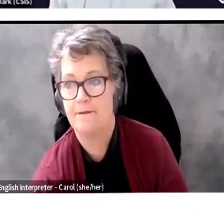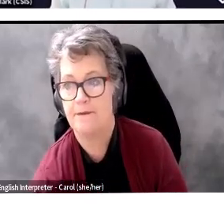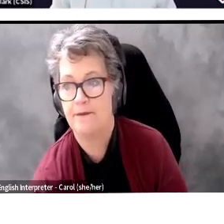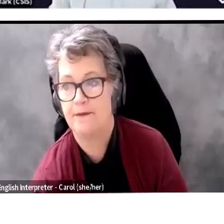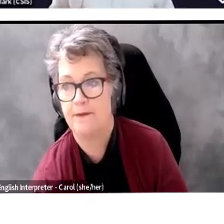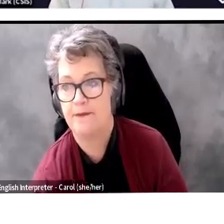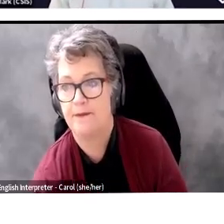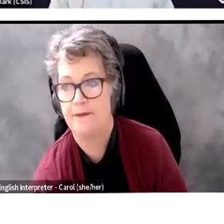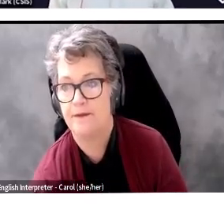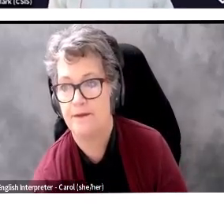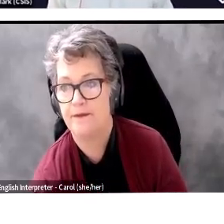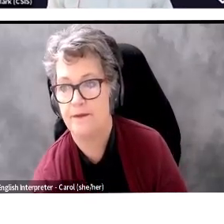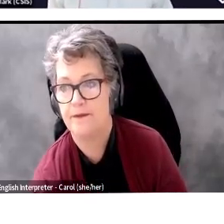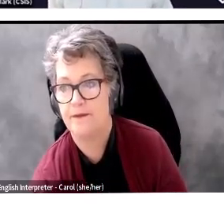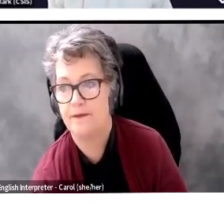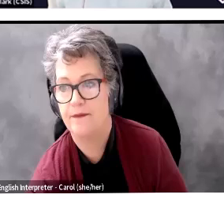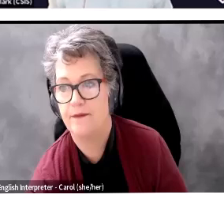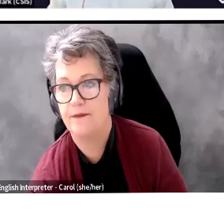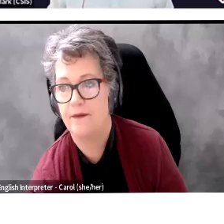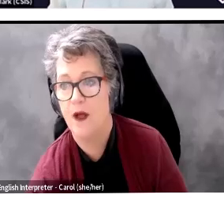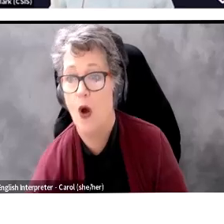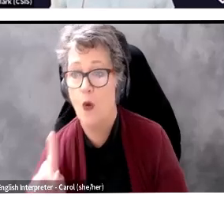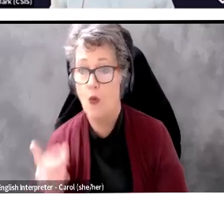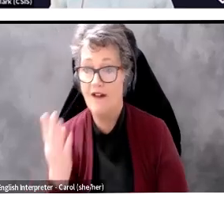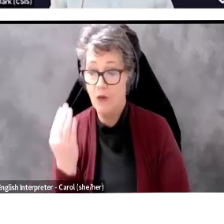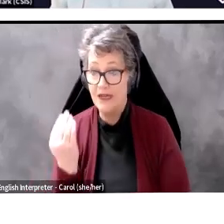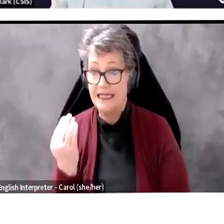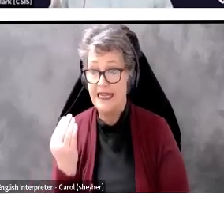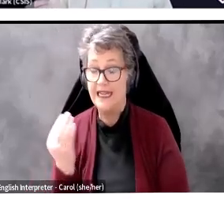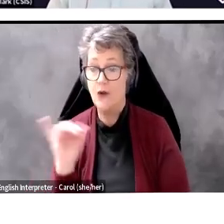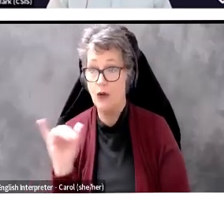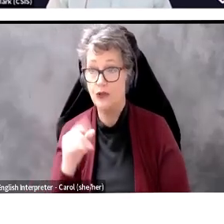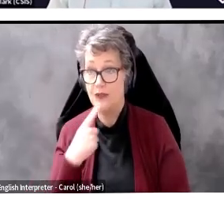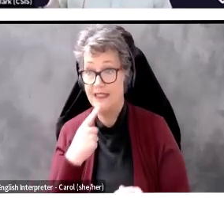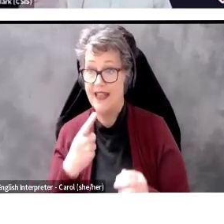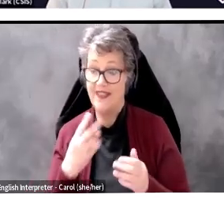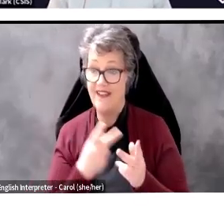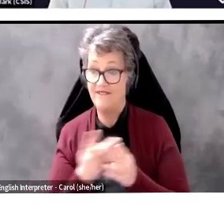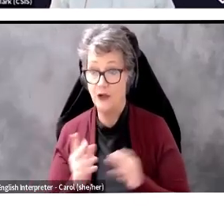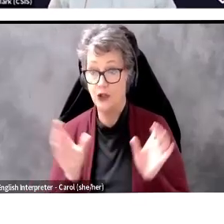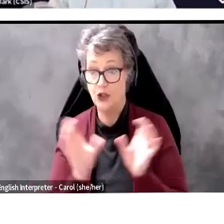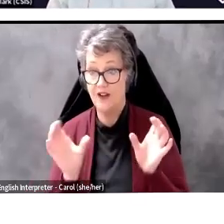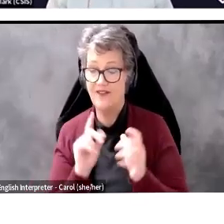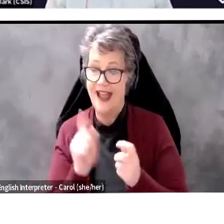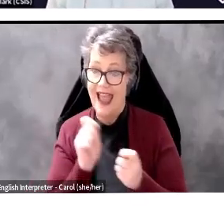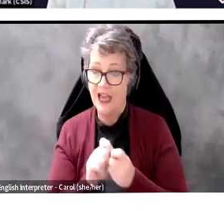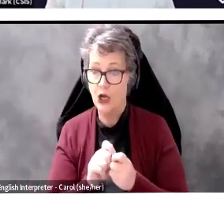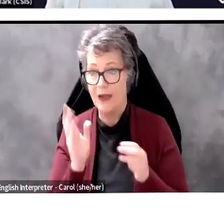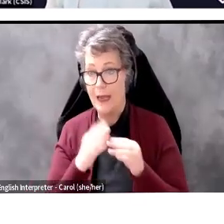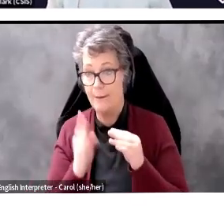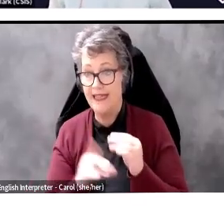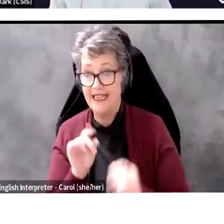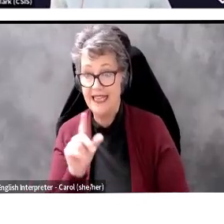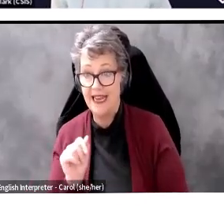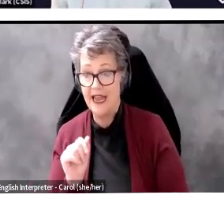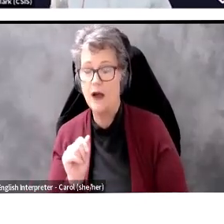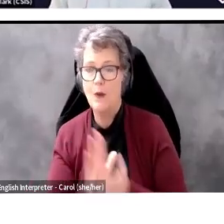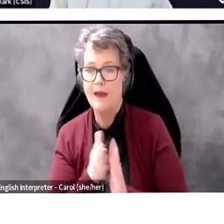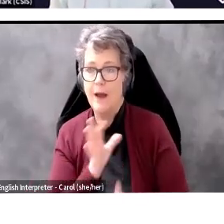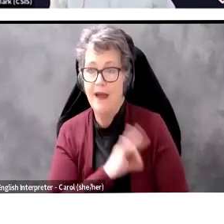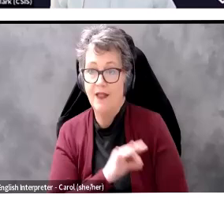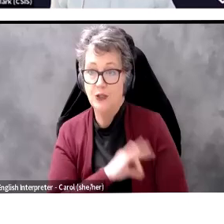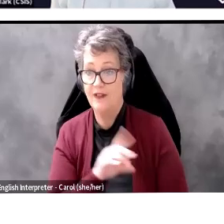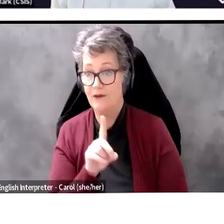Bill 114 additionally states that LEAs who fail to certify accurate, complete, and correct data will become eligible